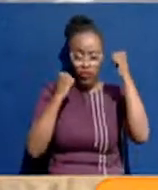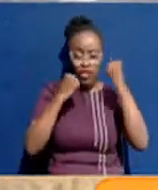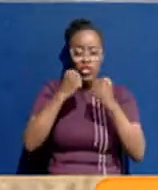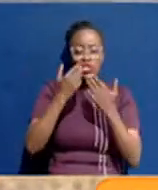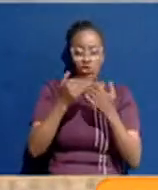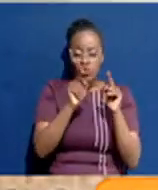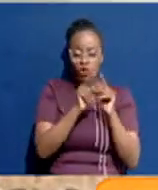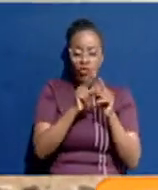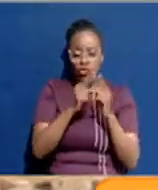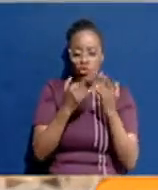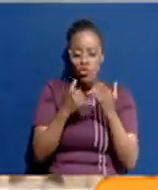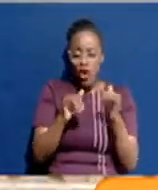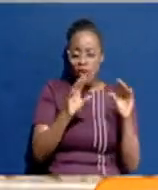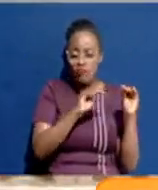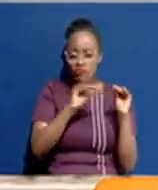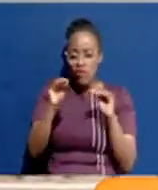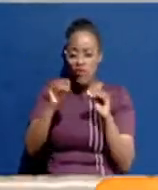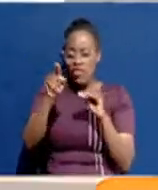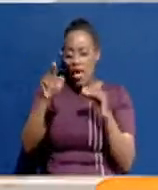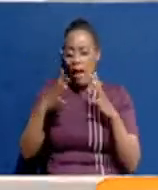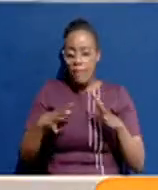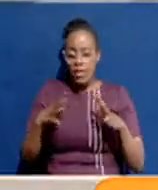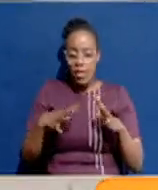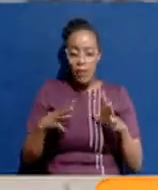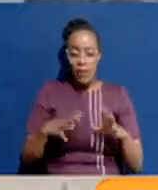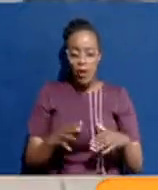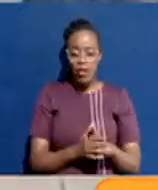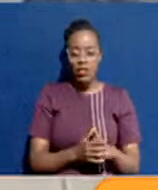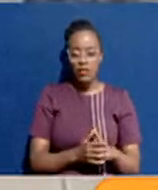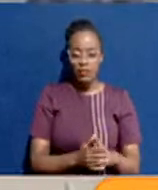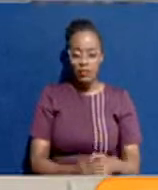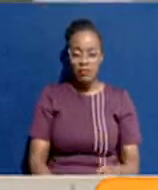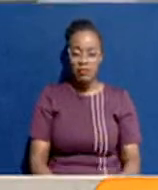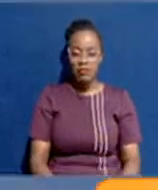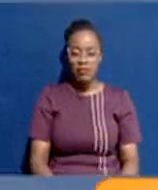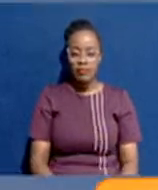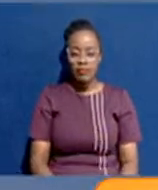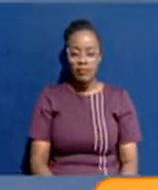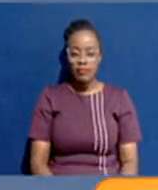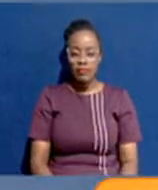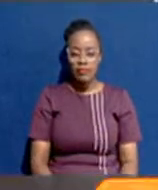to evacuate their nationals. Stephen Letos, Citizen TV.